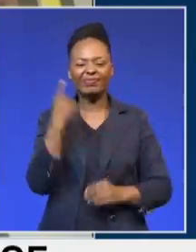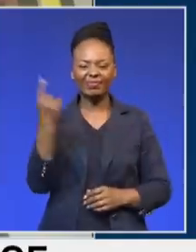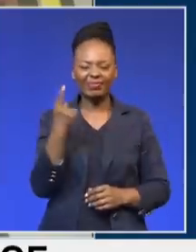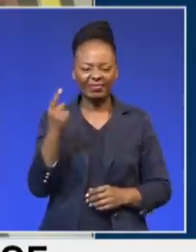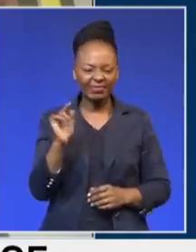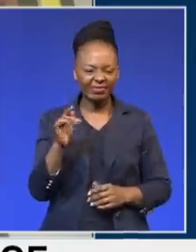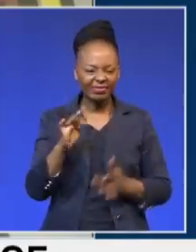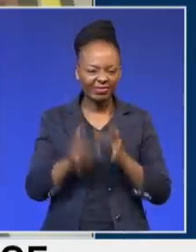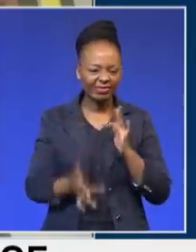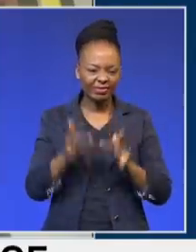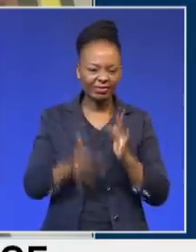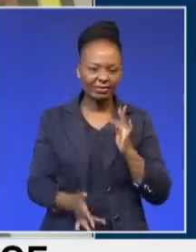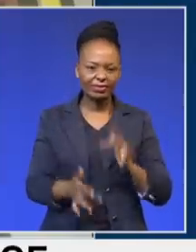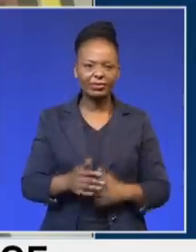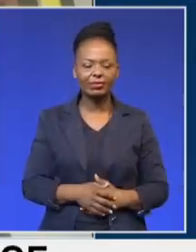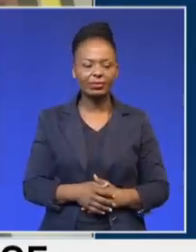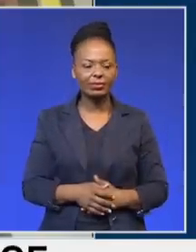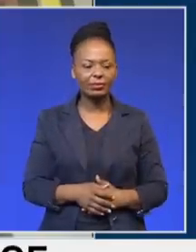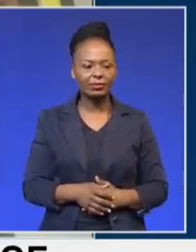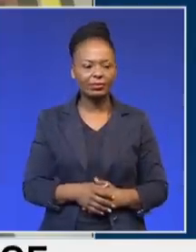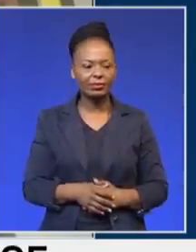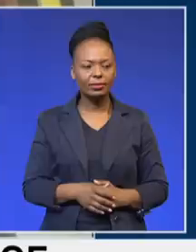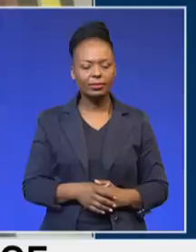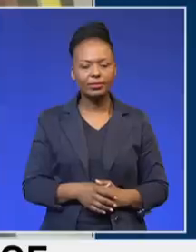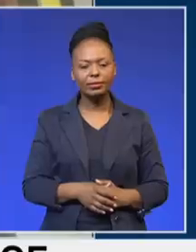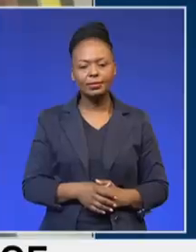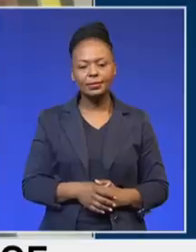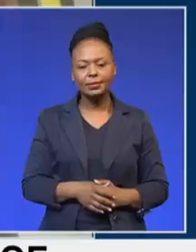South Africans that